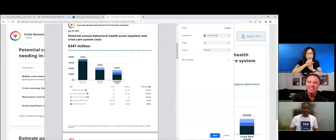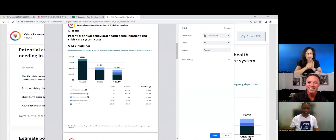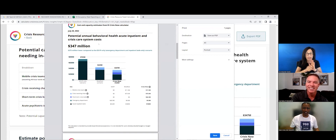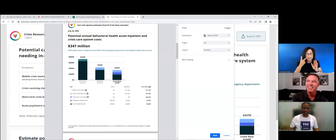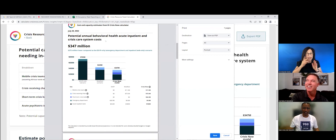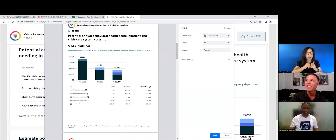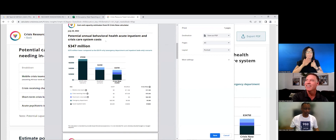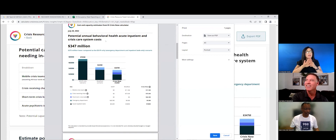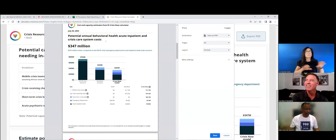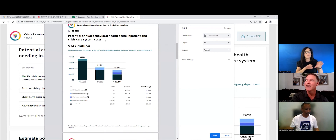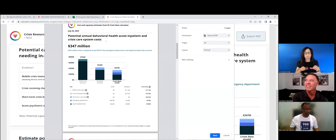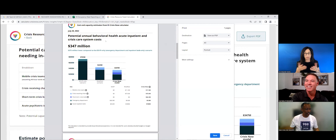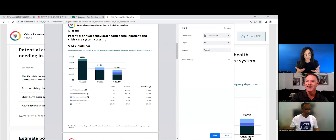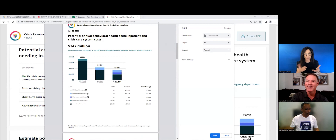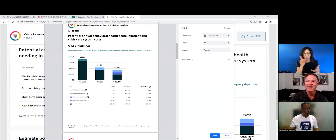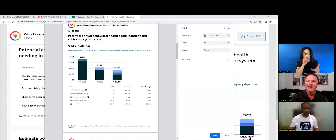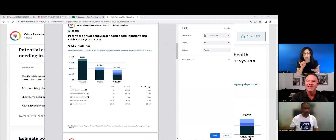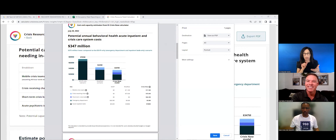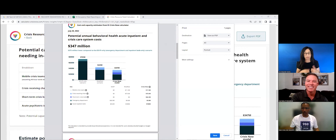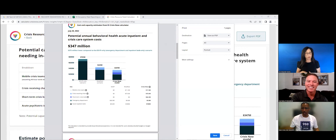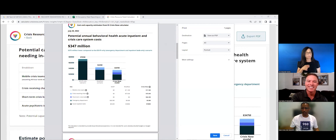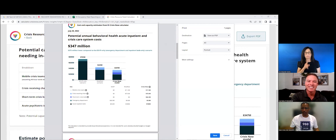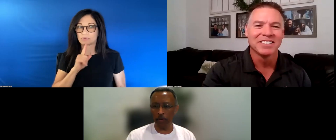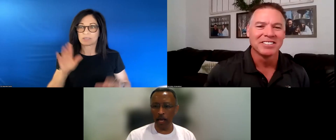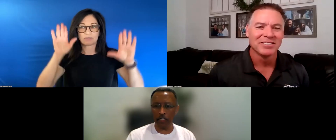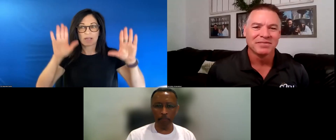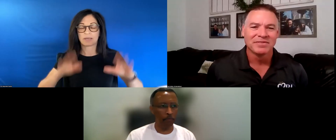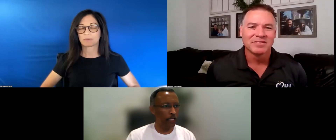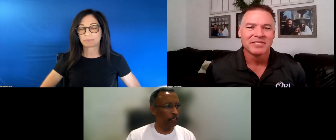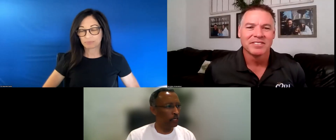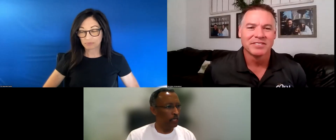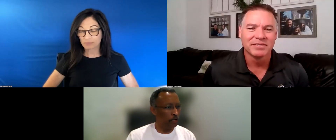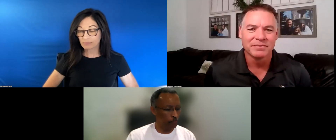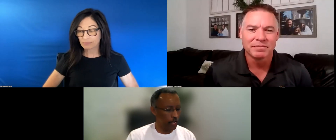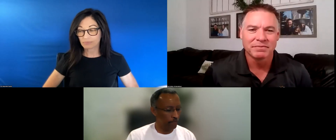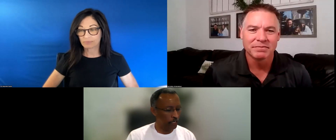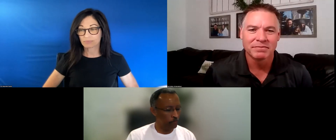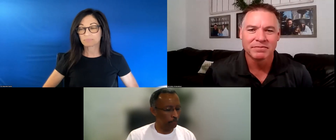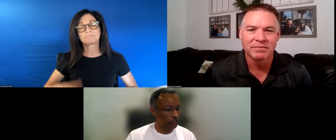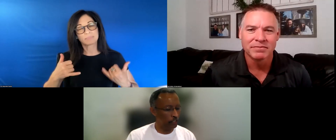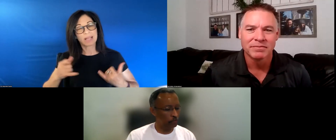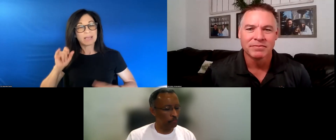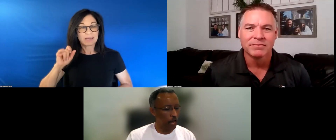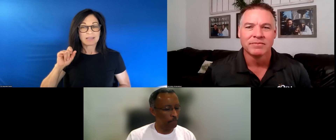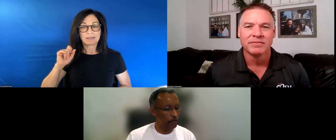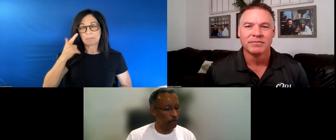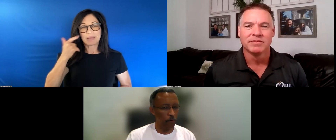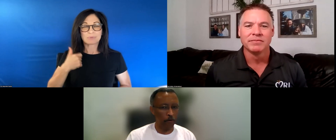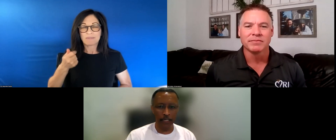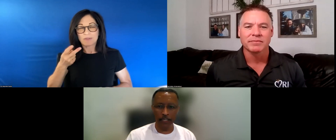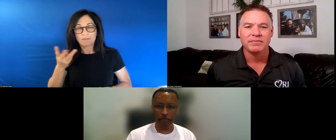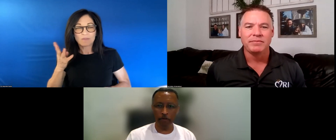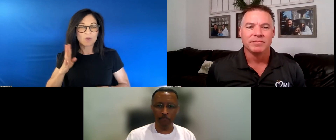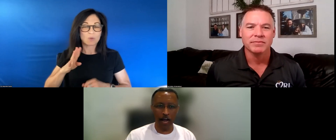actually is. So this is great. I was wondering though, since we have a couple of minutes, if we have any representatives from NAMI